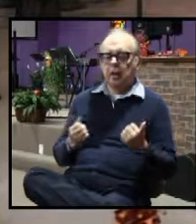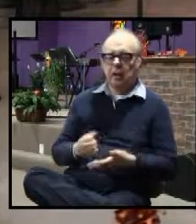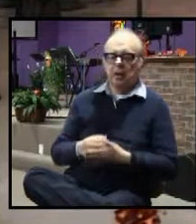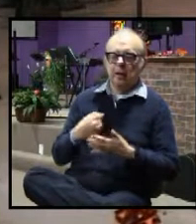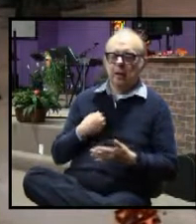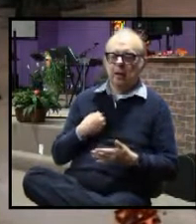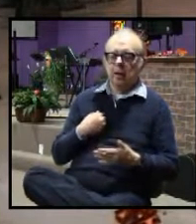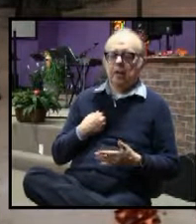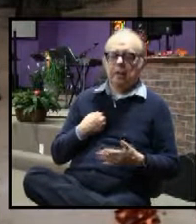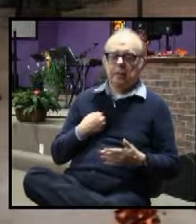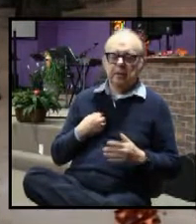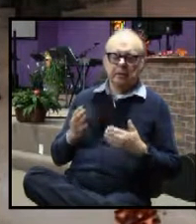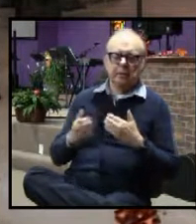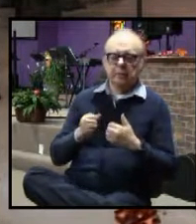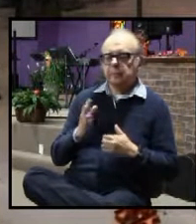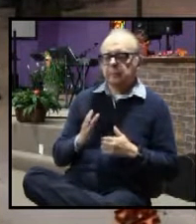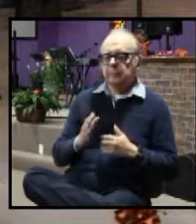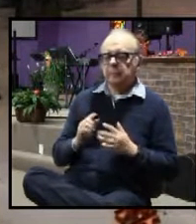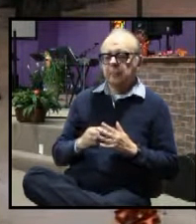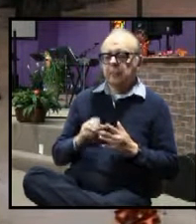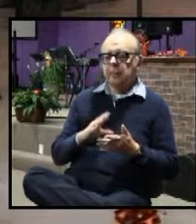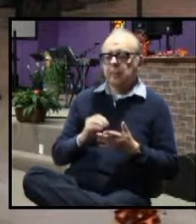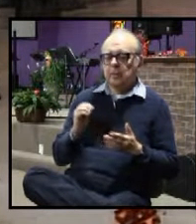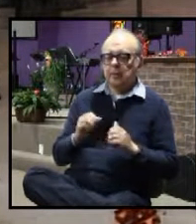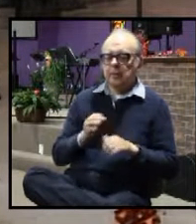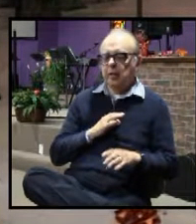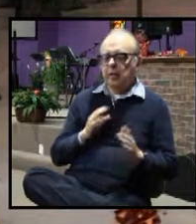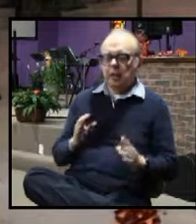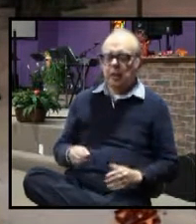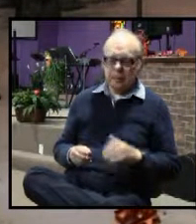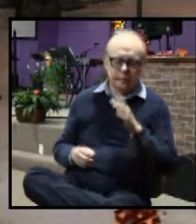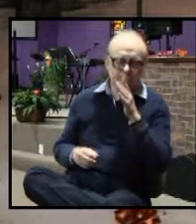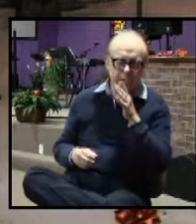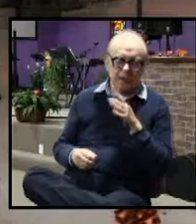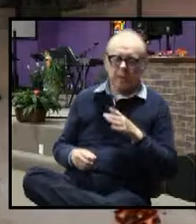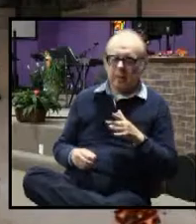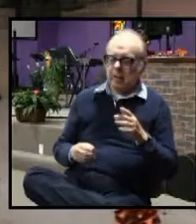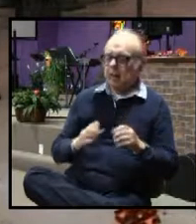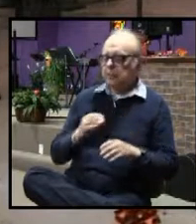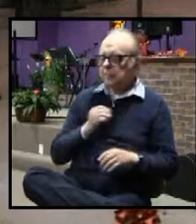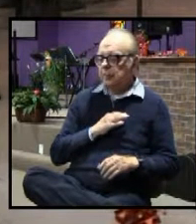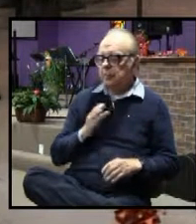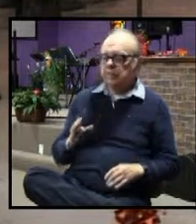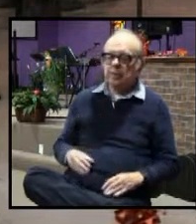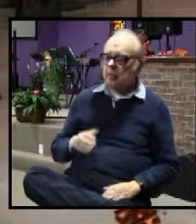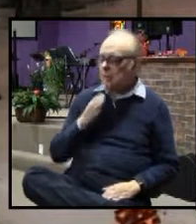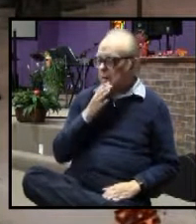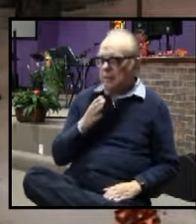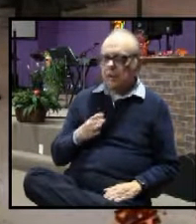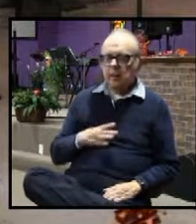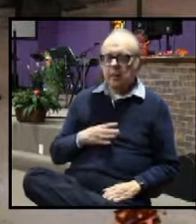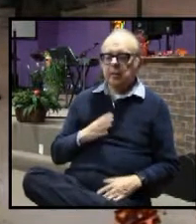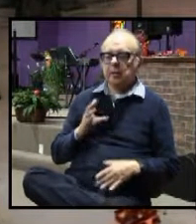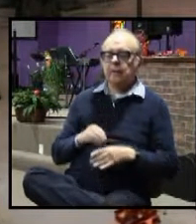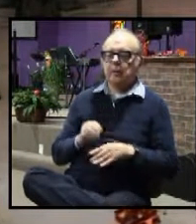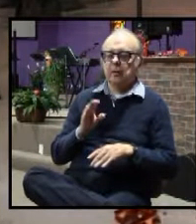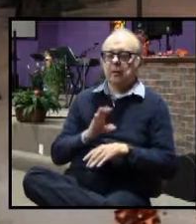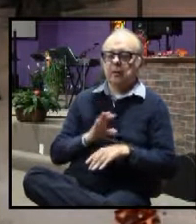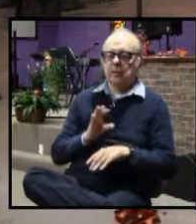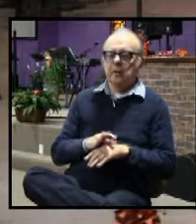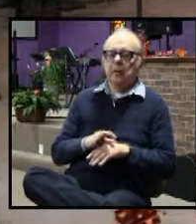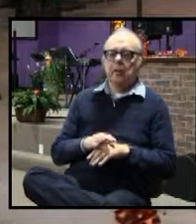people. They helped me on my road to being close to God. I began to learn how to be a Christian mom, a Christian woman. That was very important to me, because I really got involved